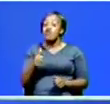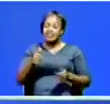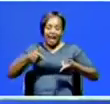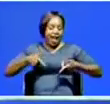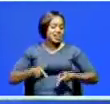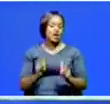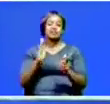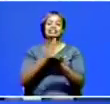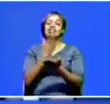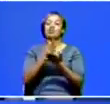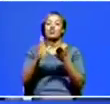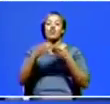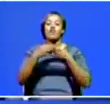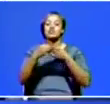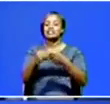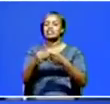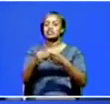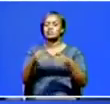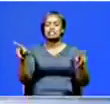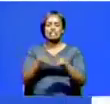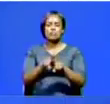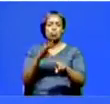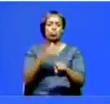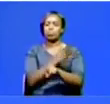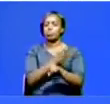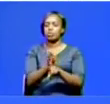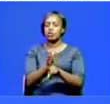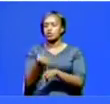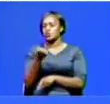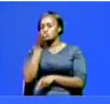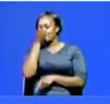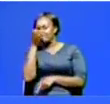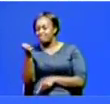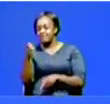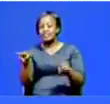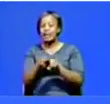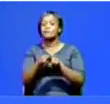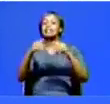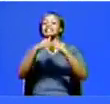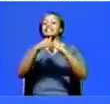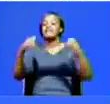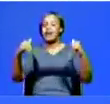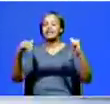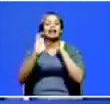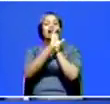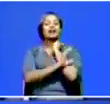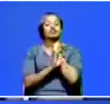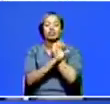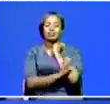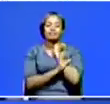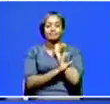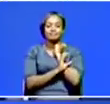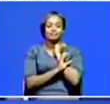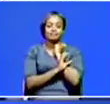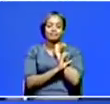leadership and bureaucrats to sabotage and divide this country. They are